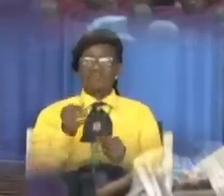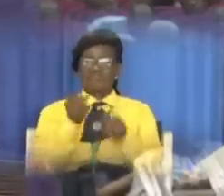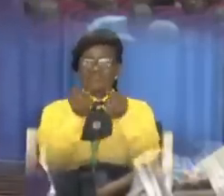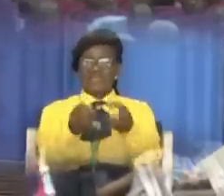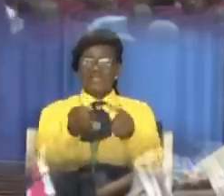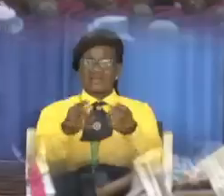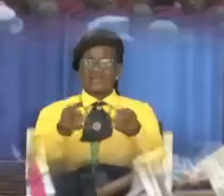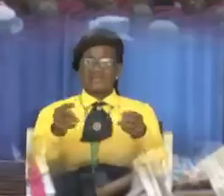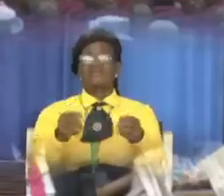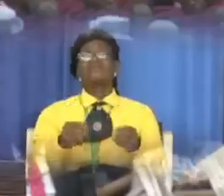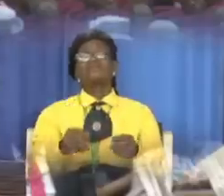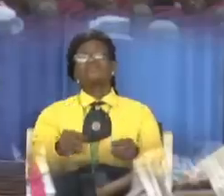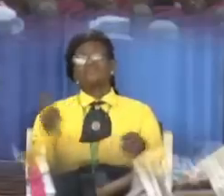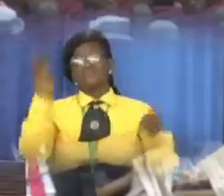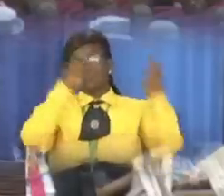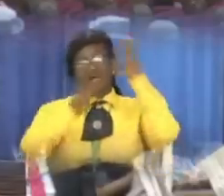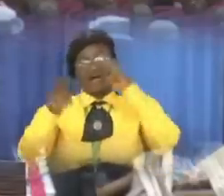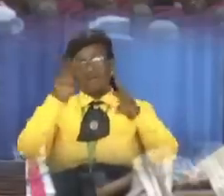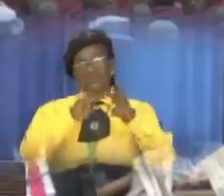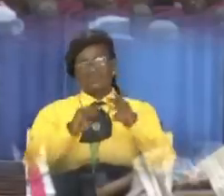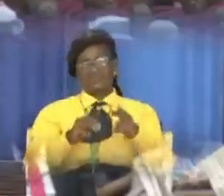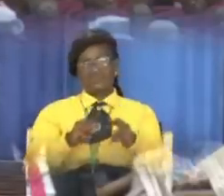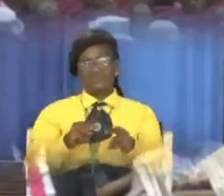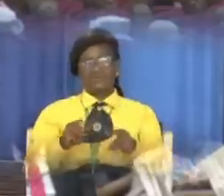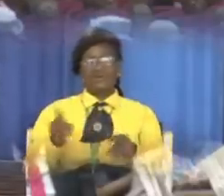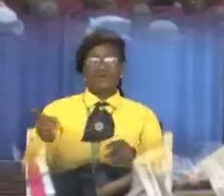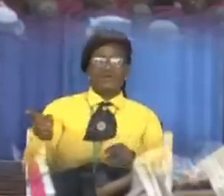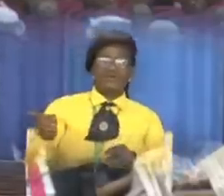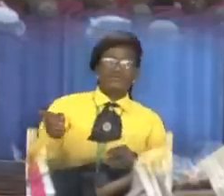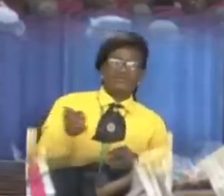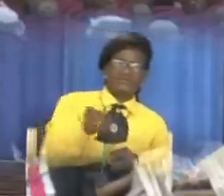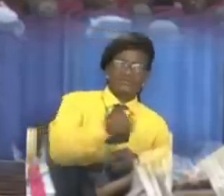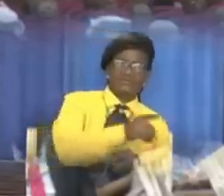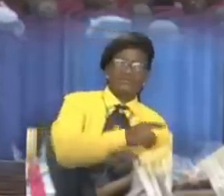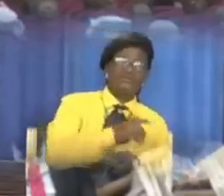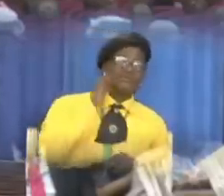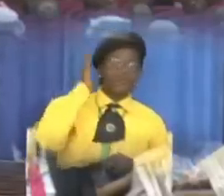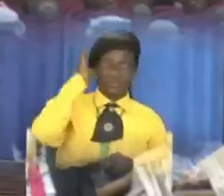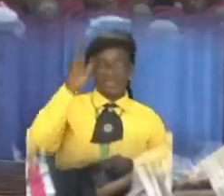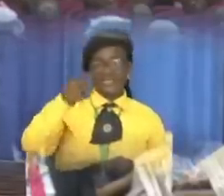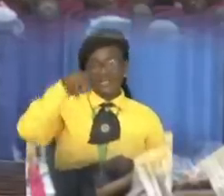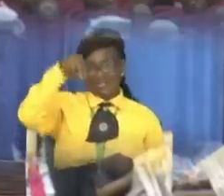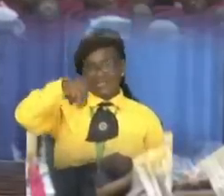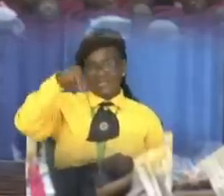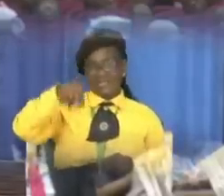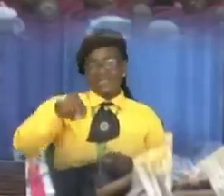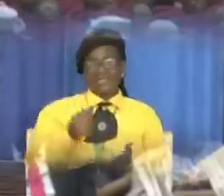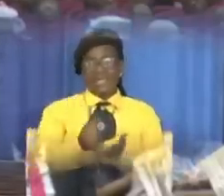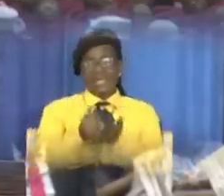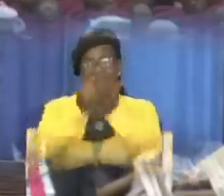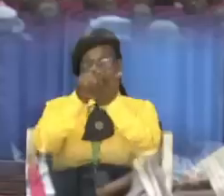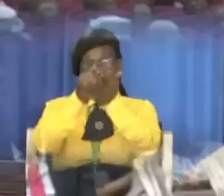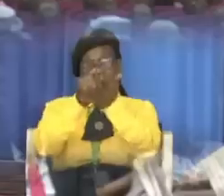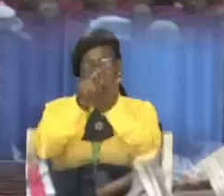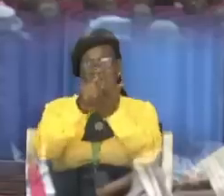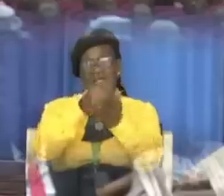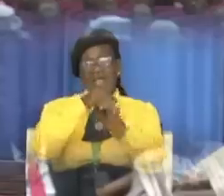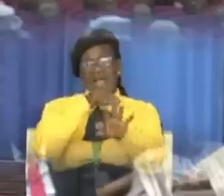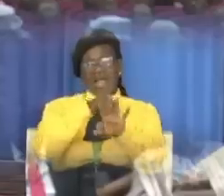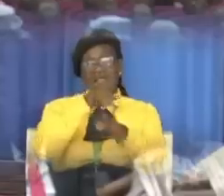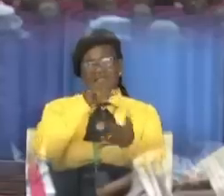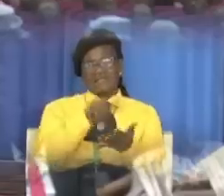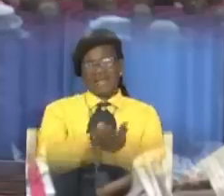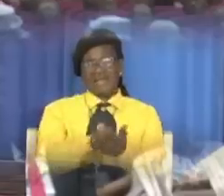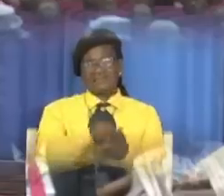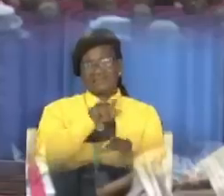You are going to need help. At that time when you can